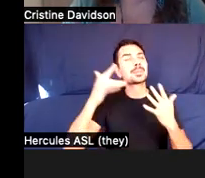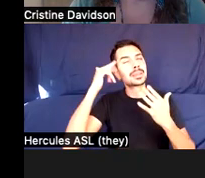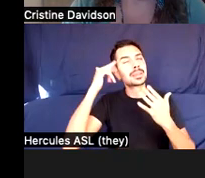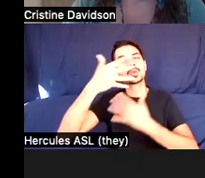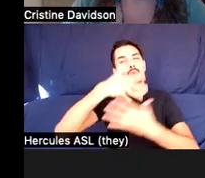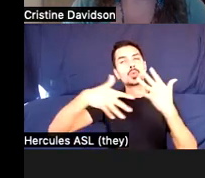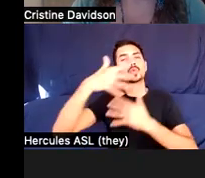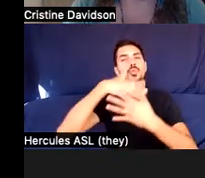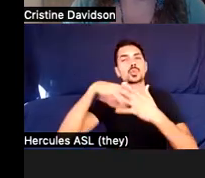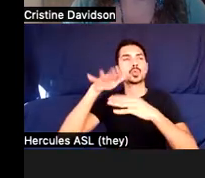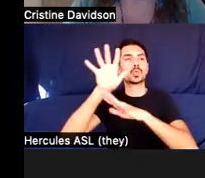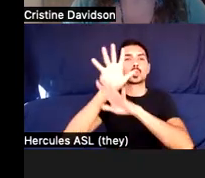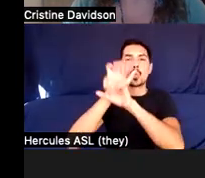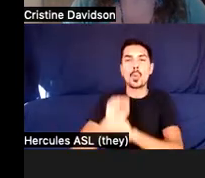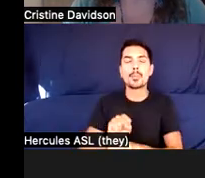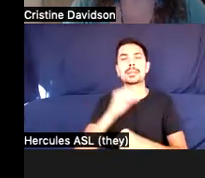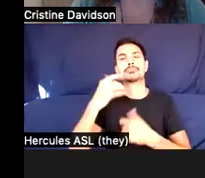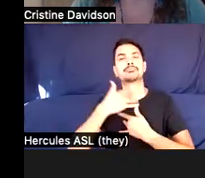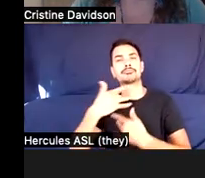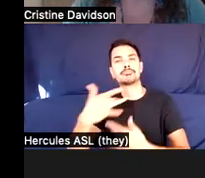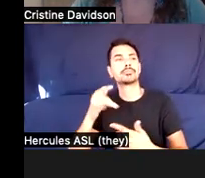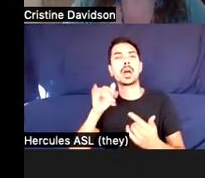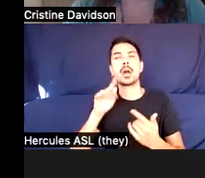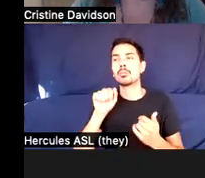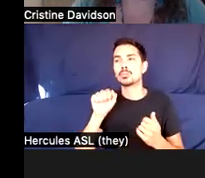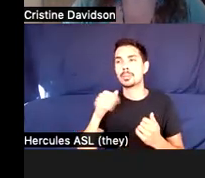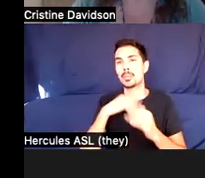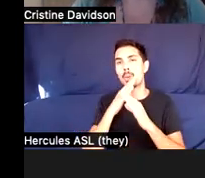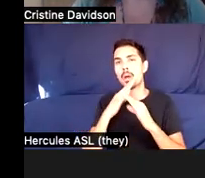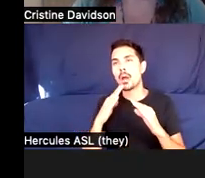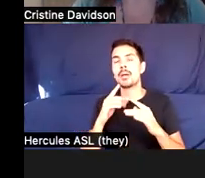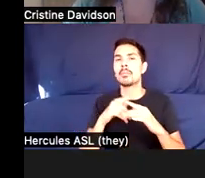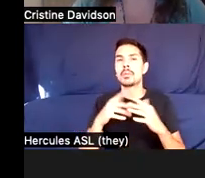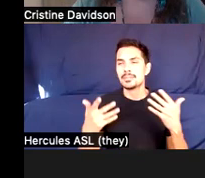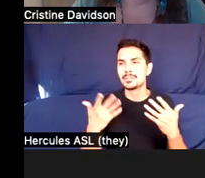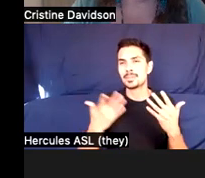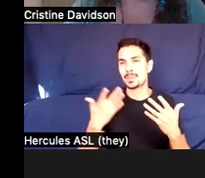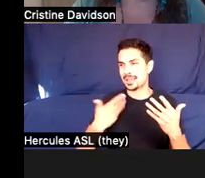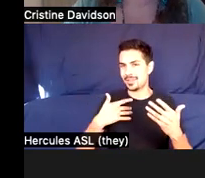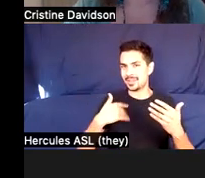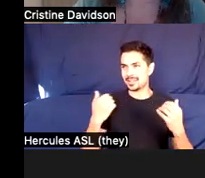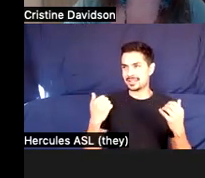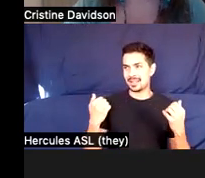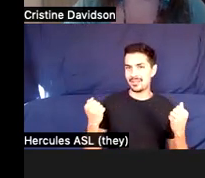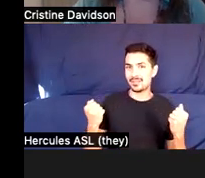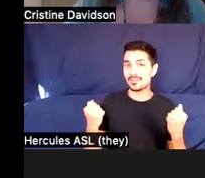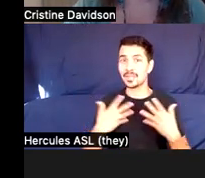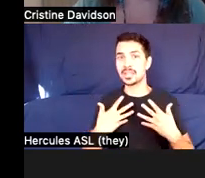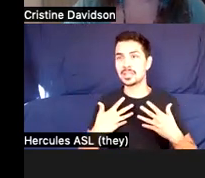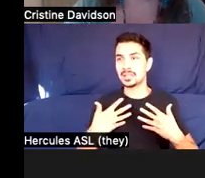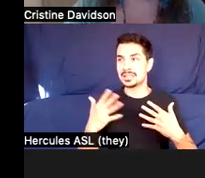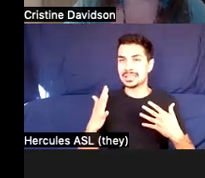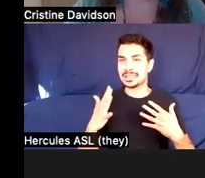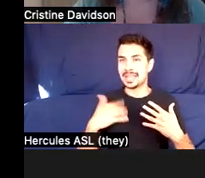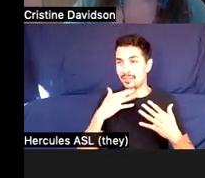learn, right? And we have to be fearless and unafraid to interrupt a lot of those social norms that we